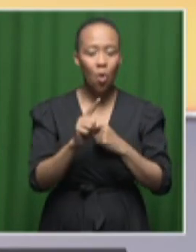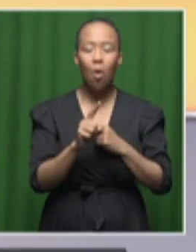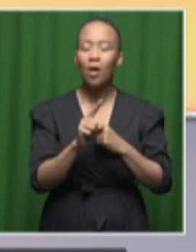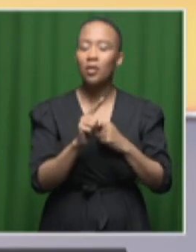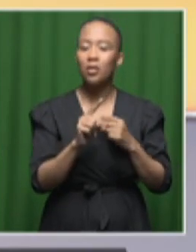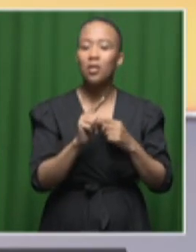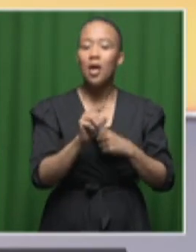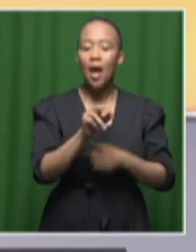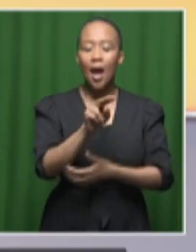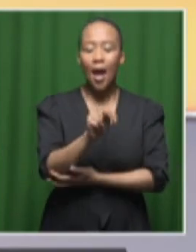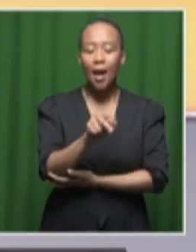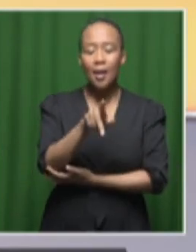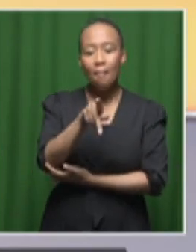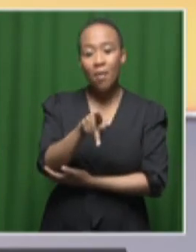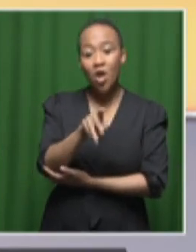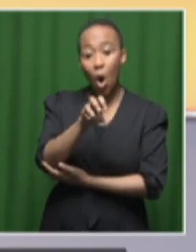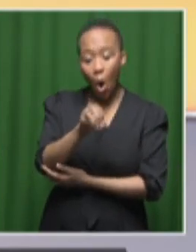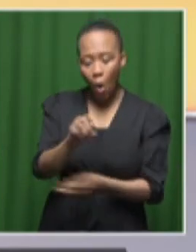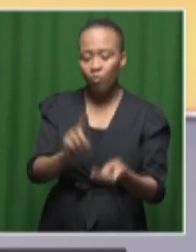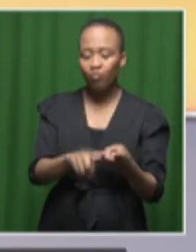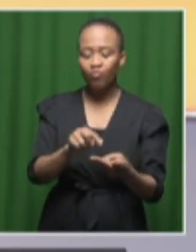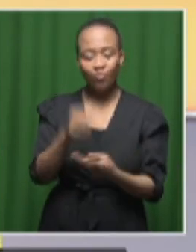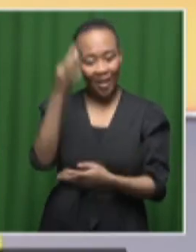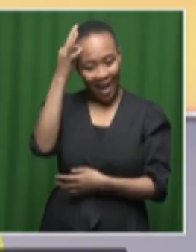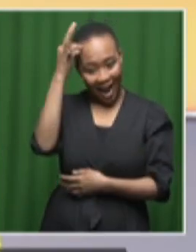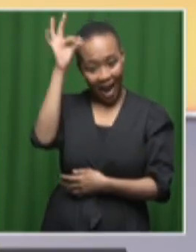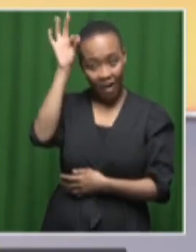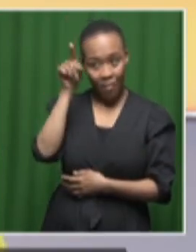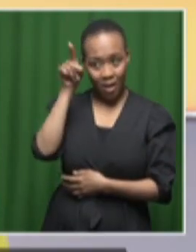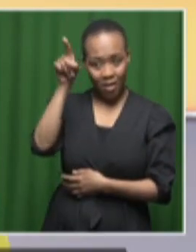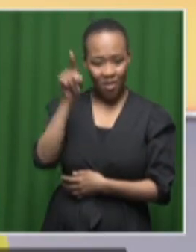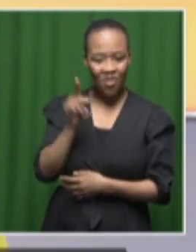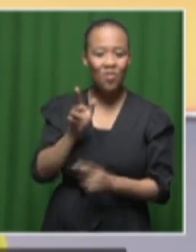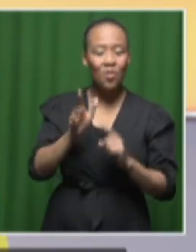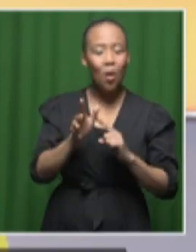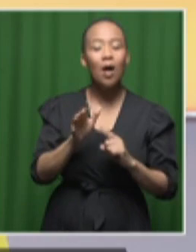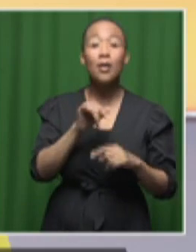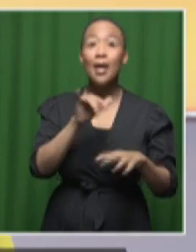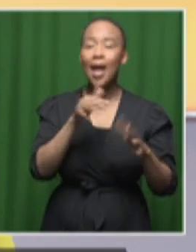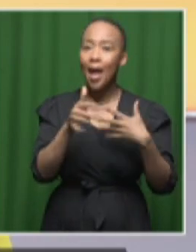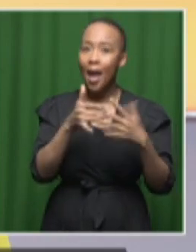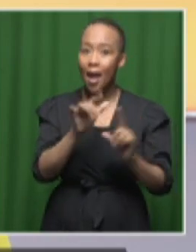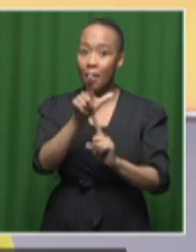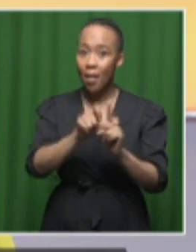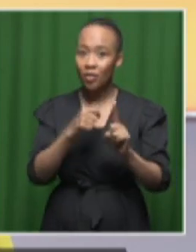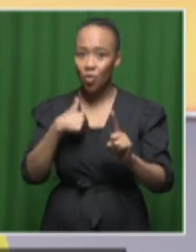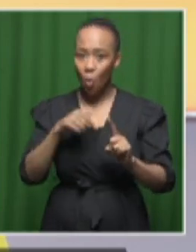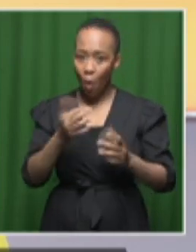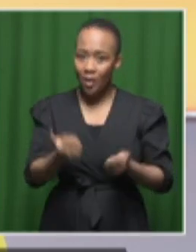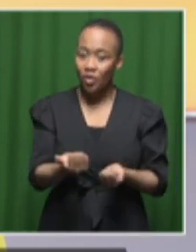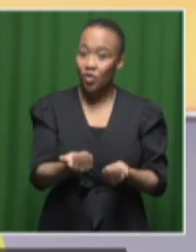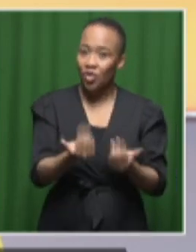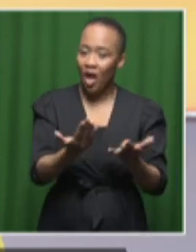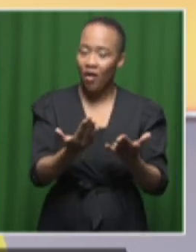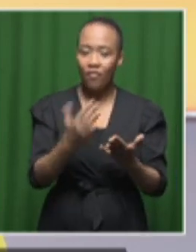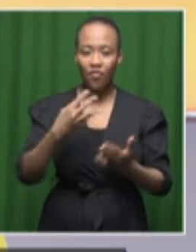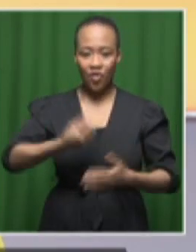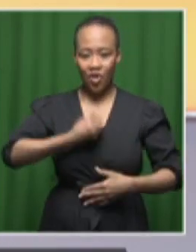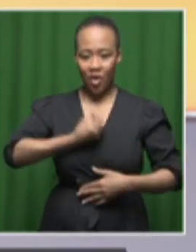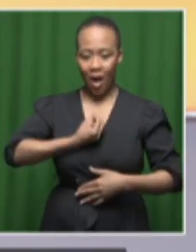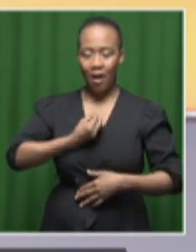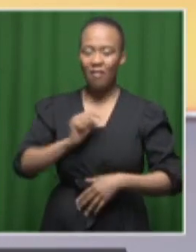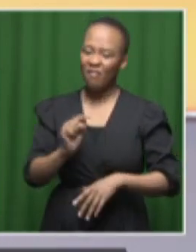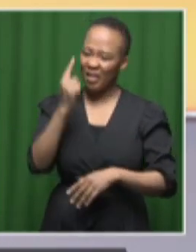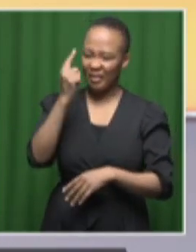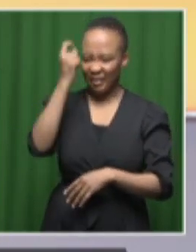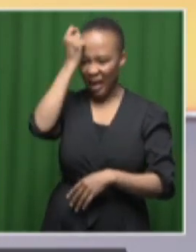for NPOs as well as insights for government, because ultimately anybody who wants to serve young people needs to understand them, right? Yeah. And so what we do is that we